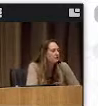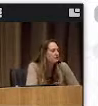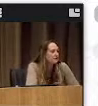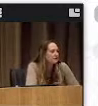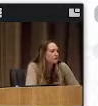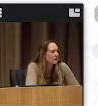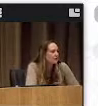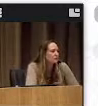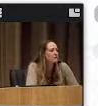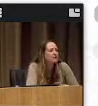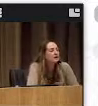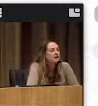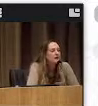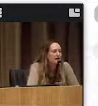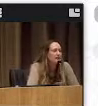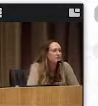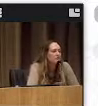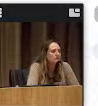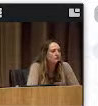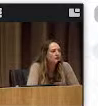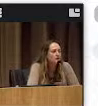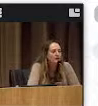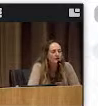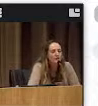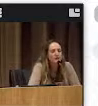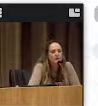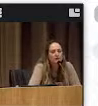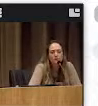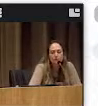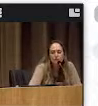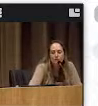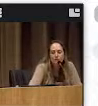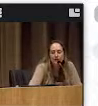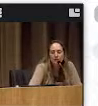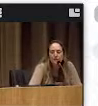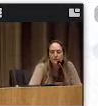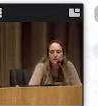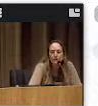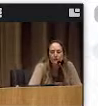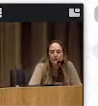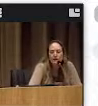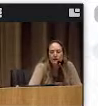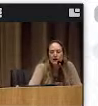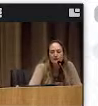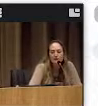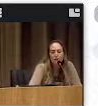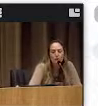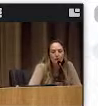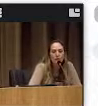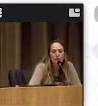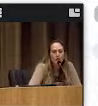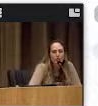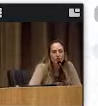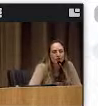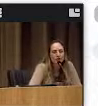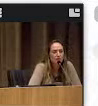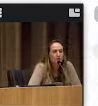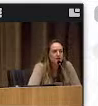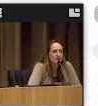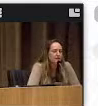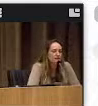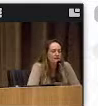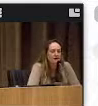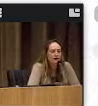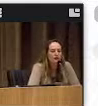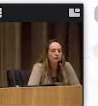to check if we had oxygen also, and transform those beds into ICU. The same